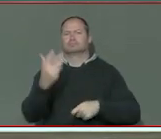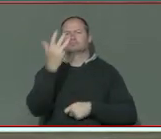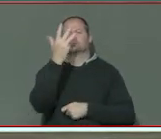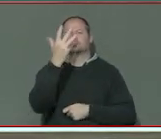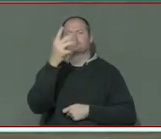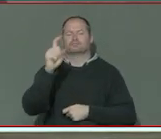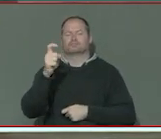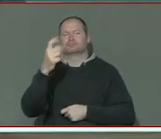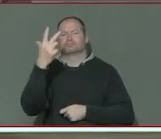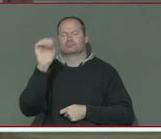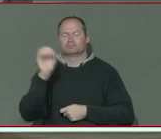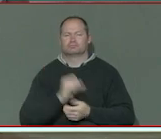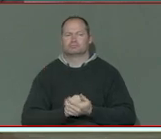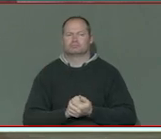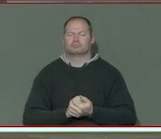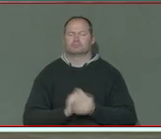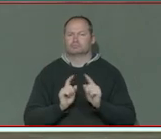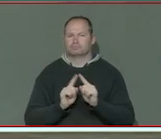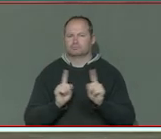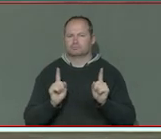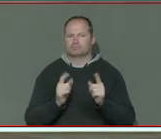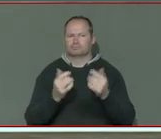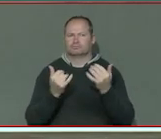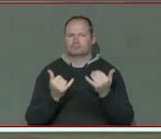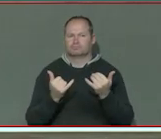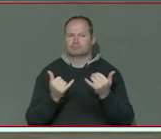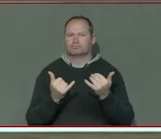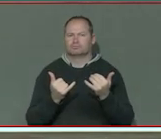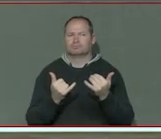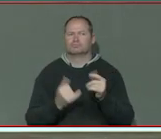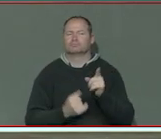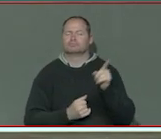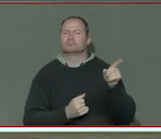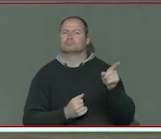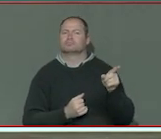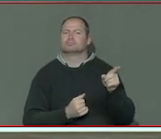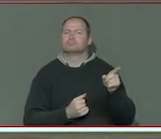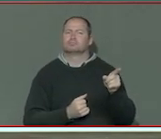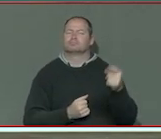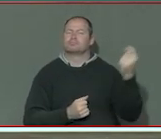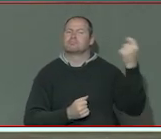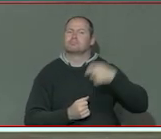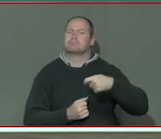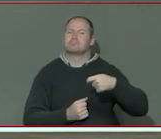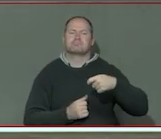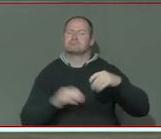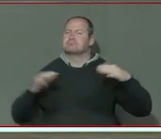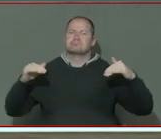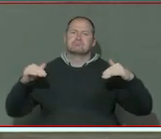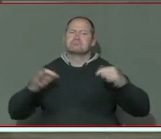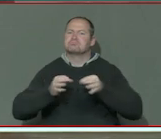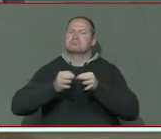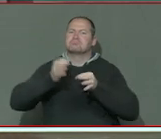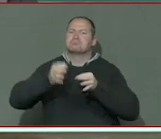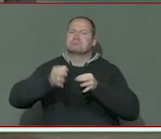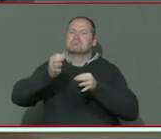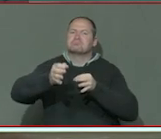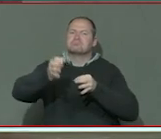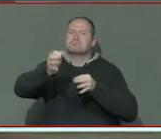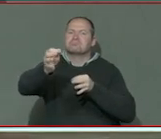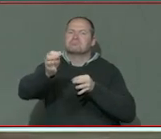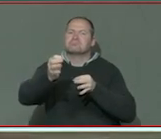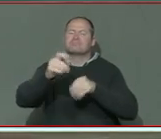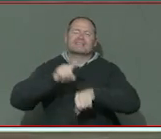9,480. But it doesn't tell us for how long have they been owing us that money. So a debtor's age